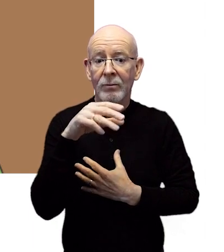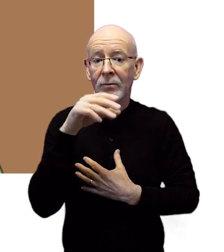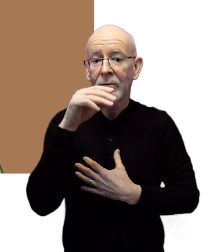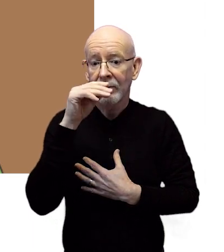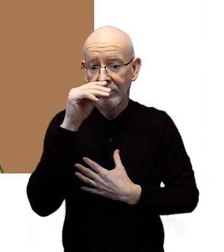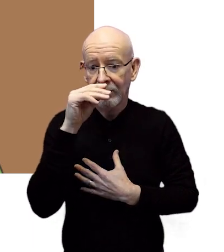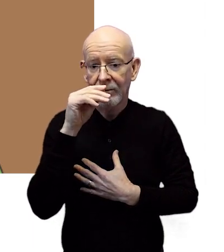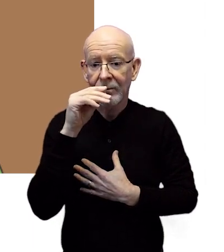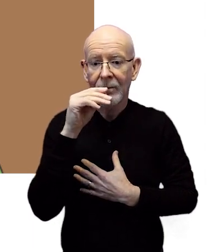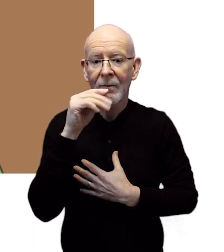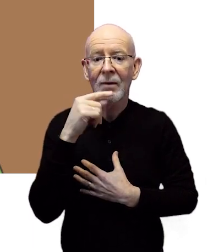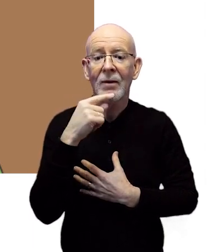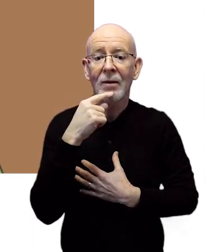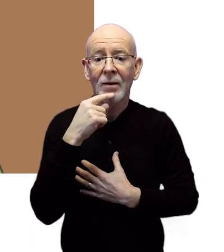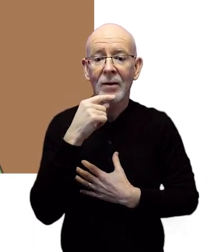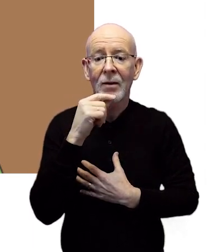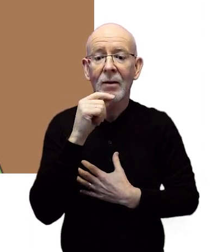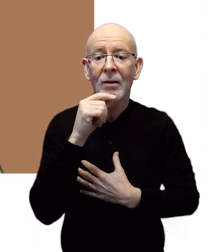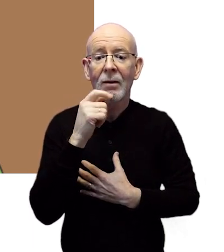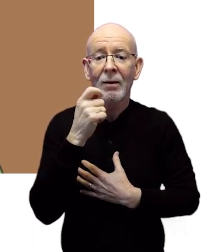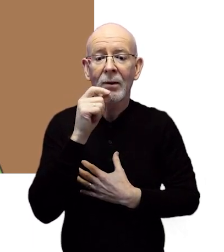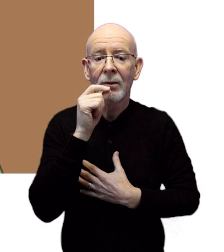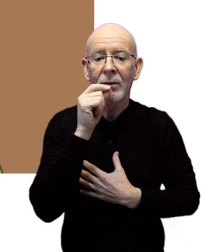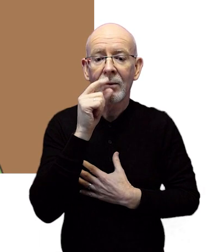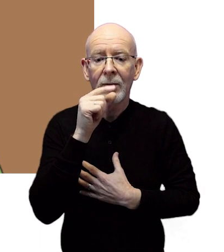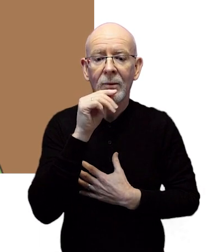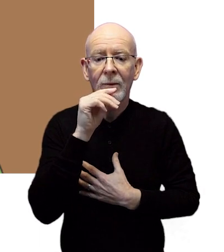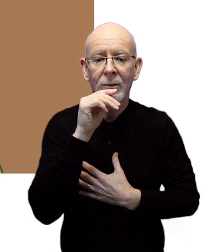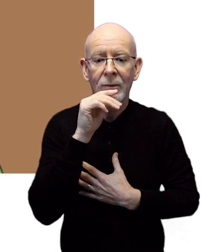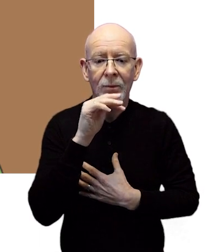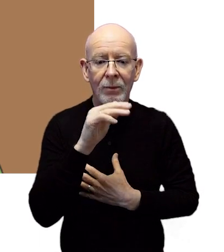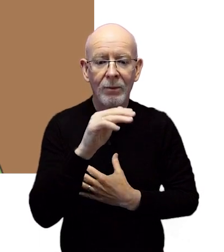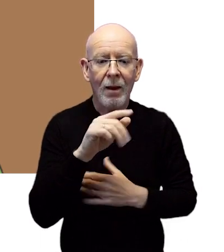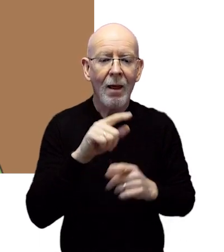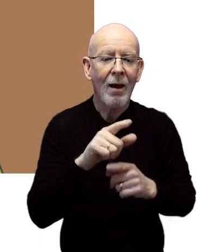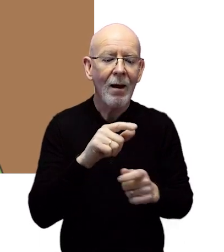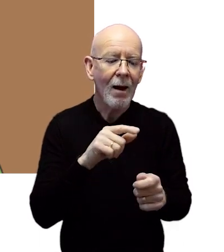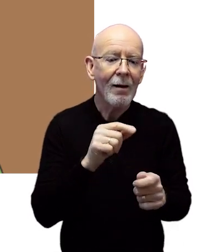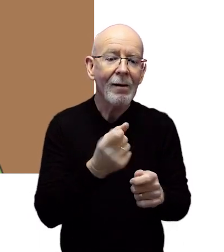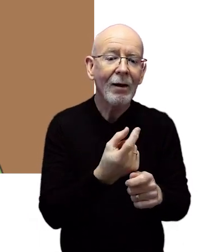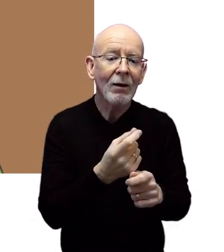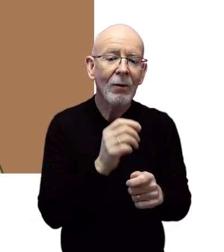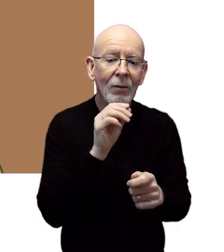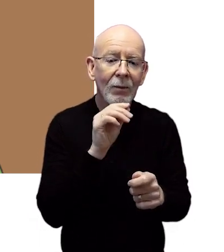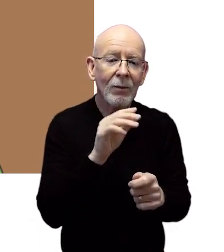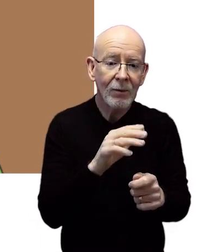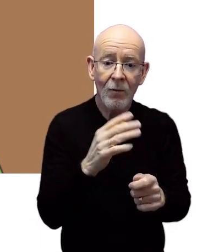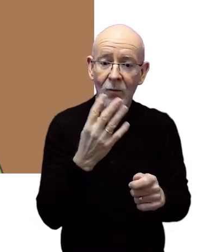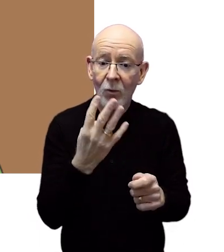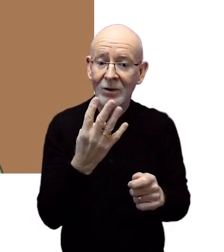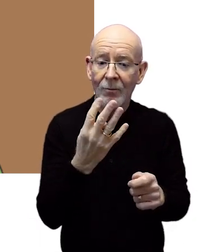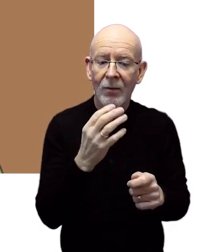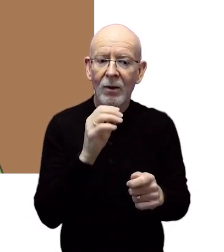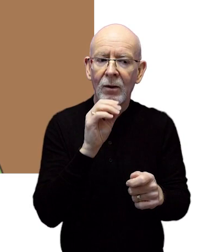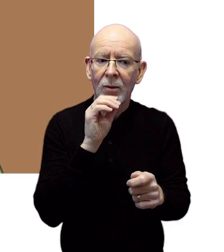is going to open her lips a little, as if she is whistling or blowing out a candle, and breathe out slowly for a count of 4.